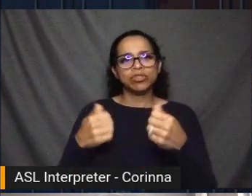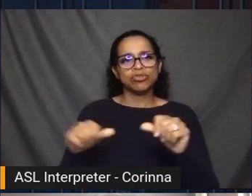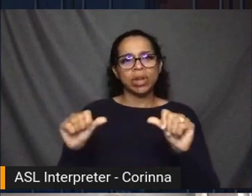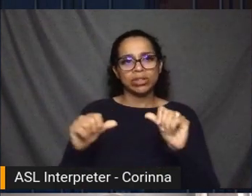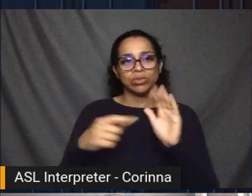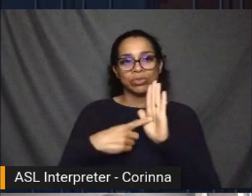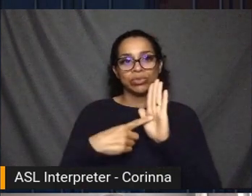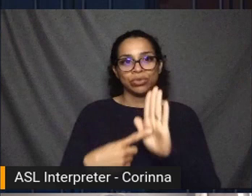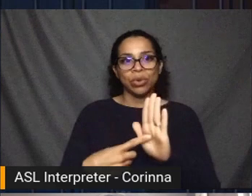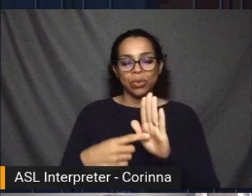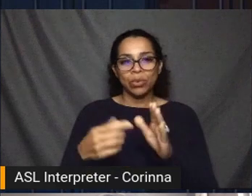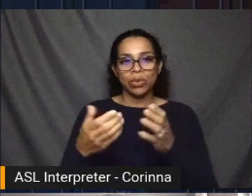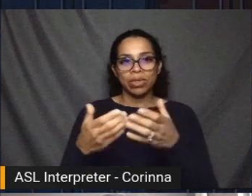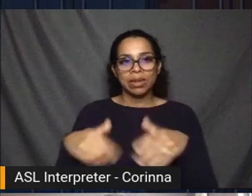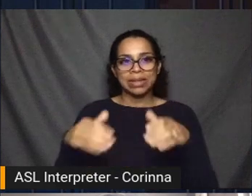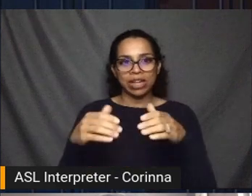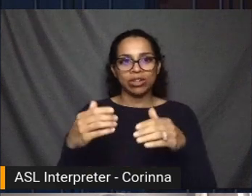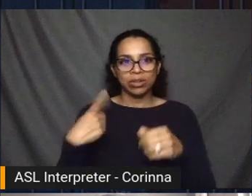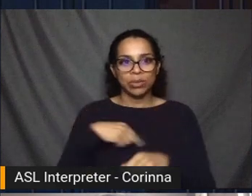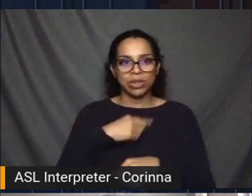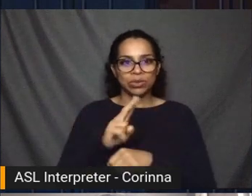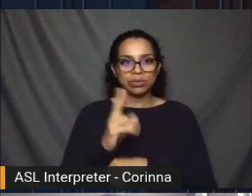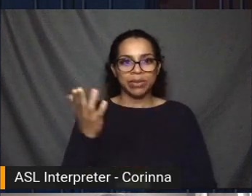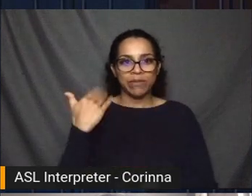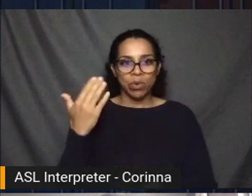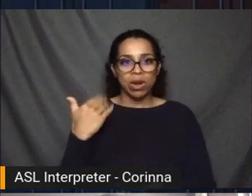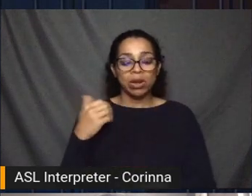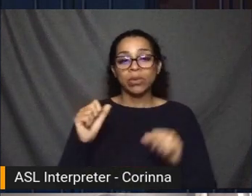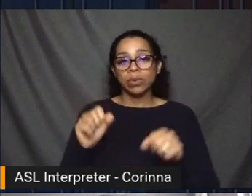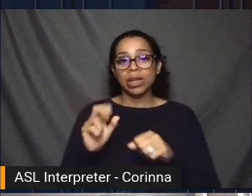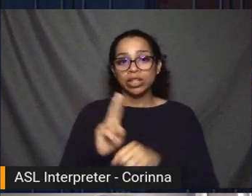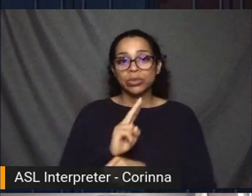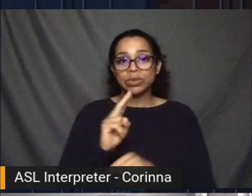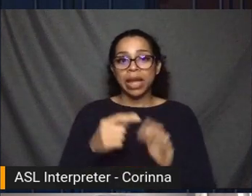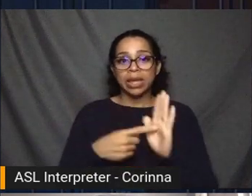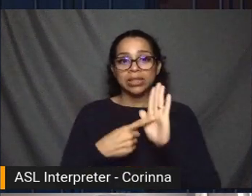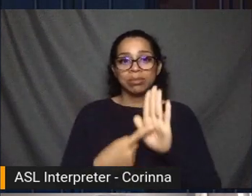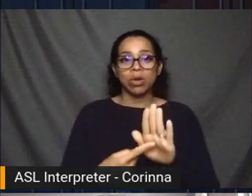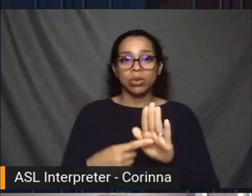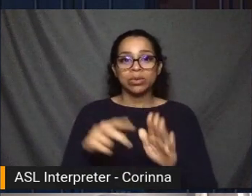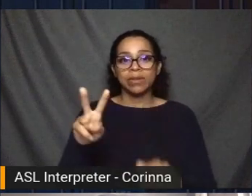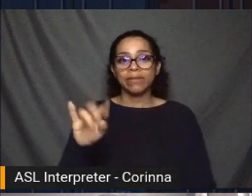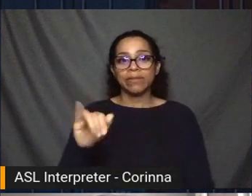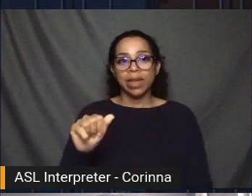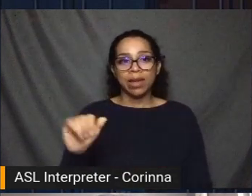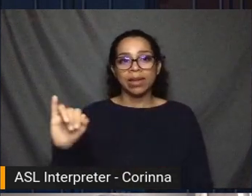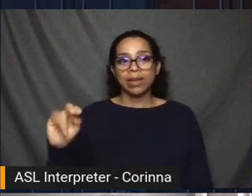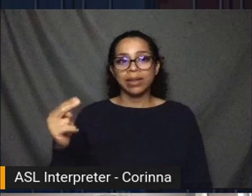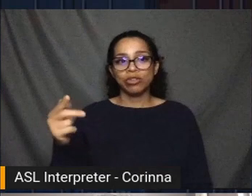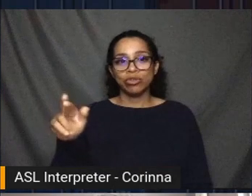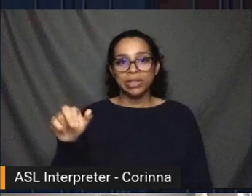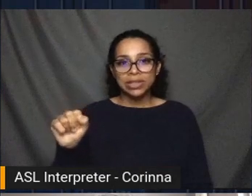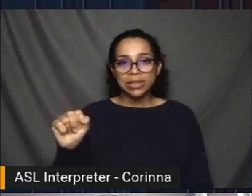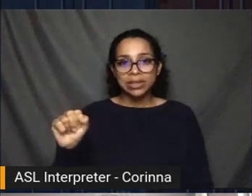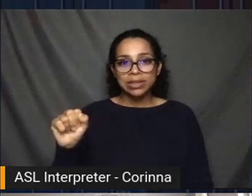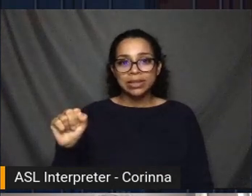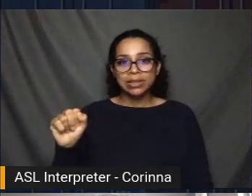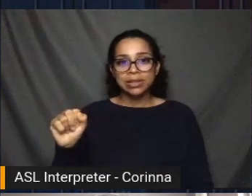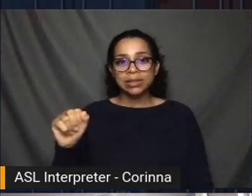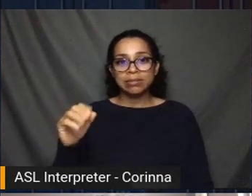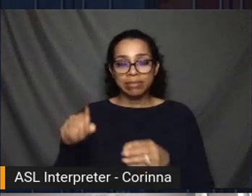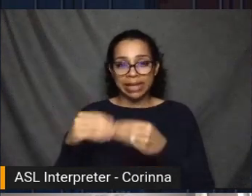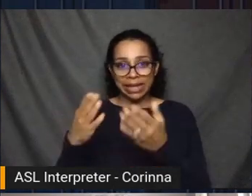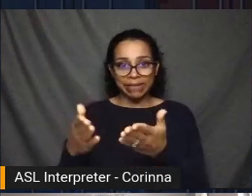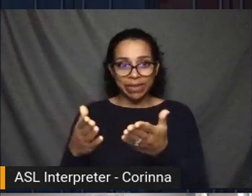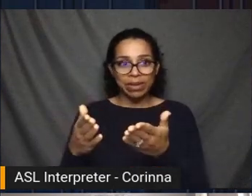your deployment as an ingress, just call the expose via ingress API, give it a path, and I also need